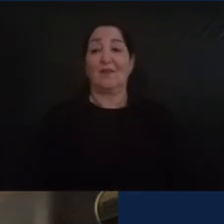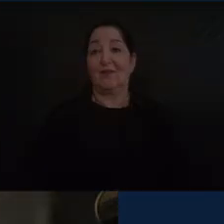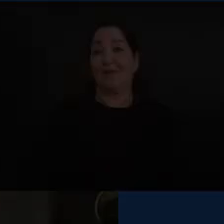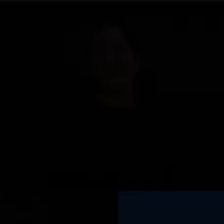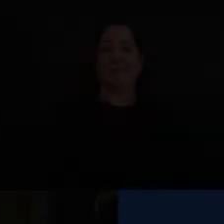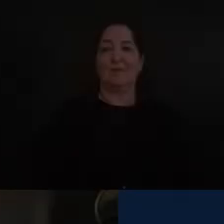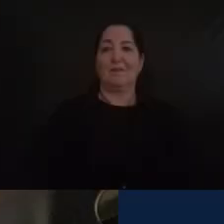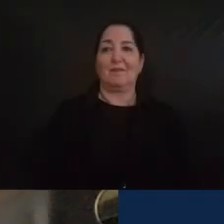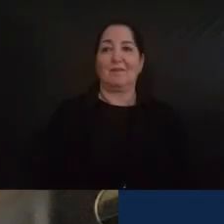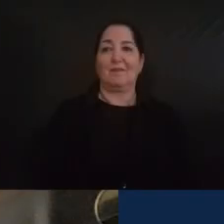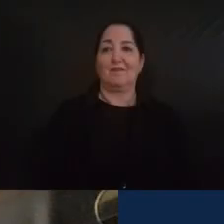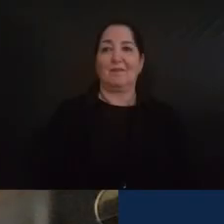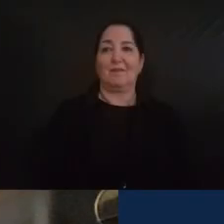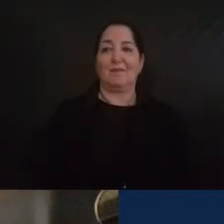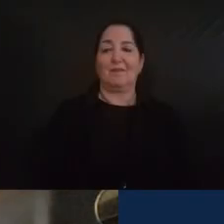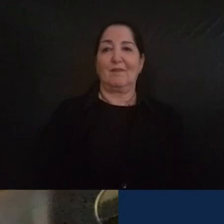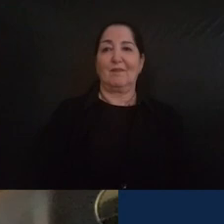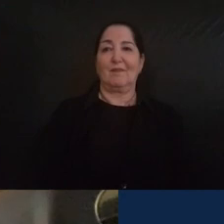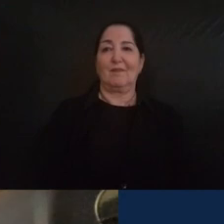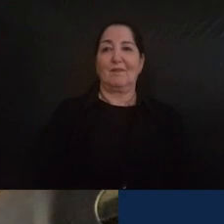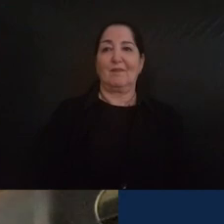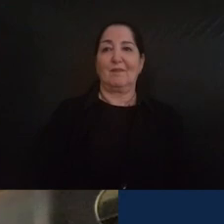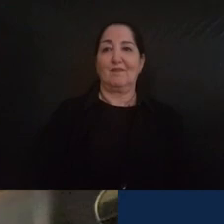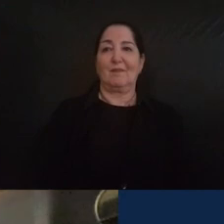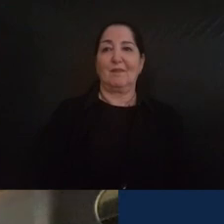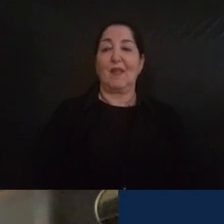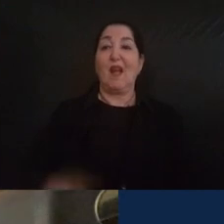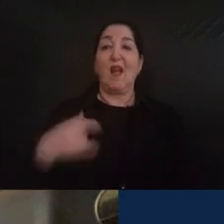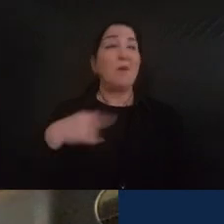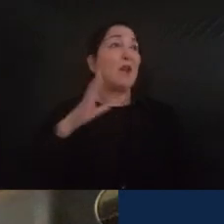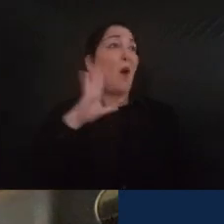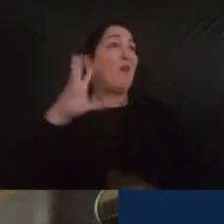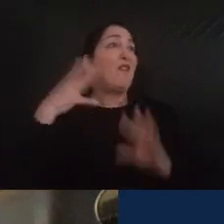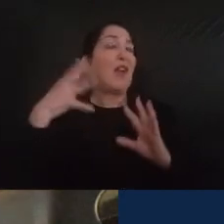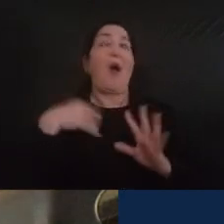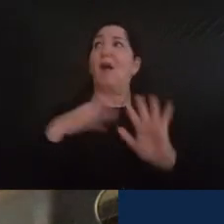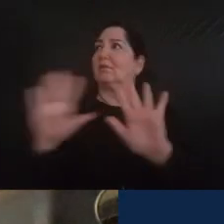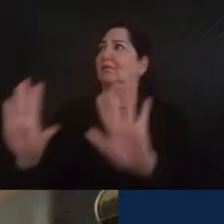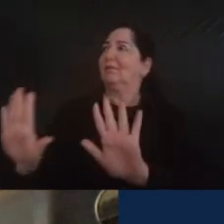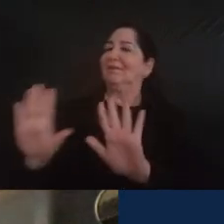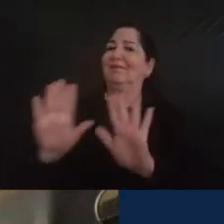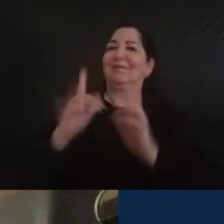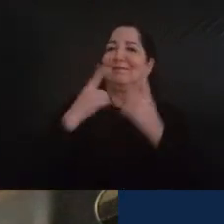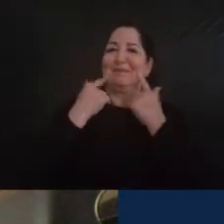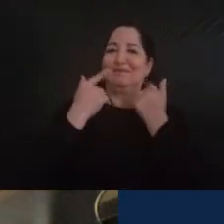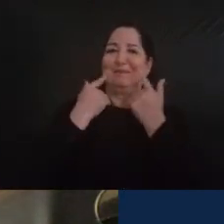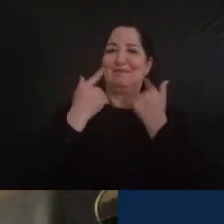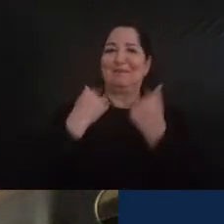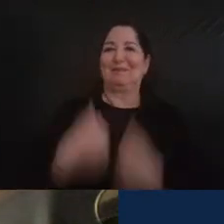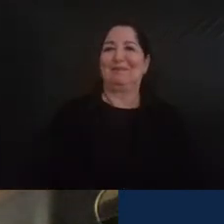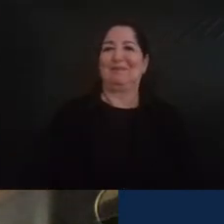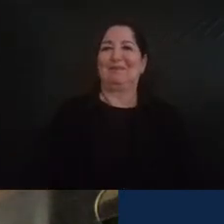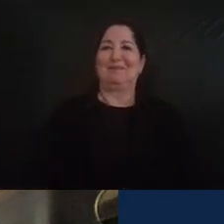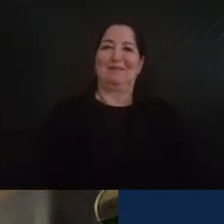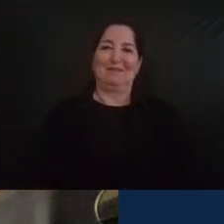Oh, I'm recording right now. Oh.